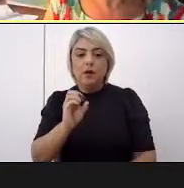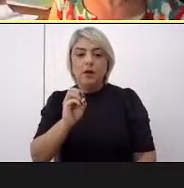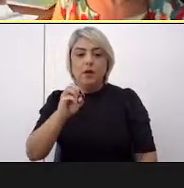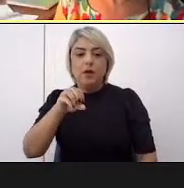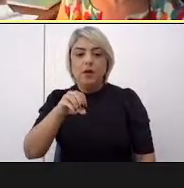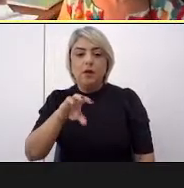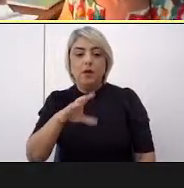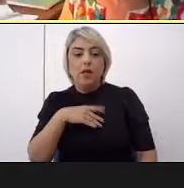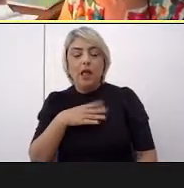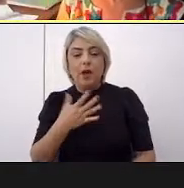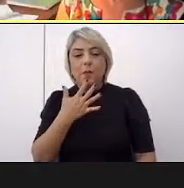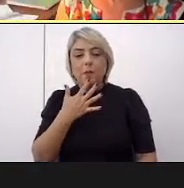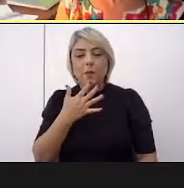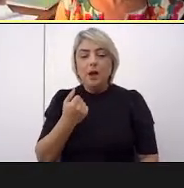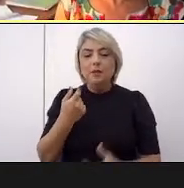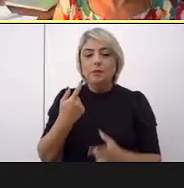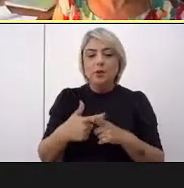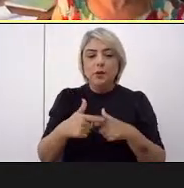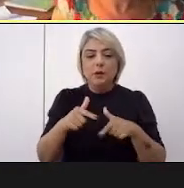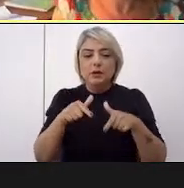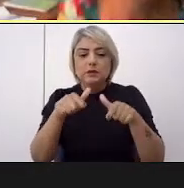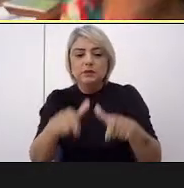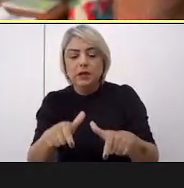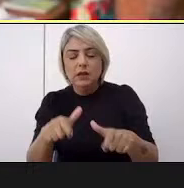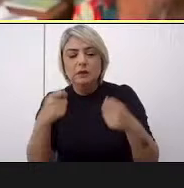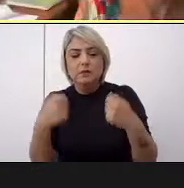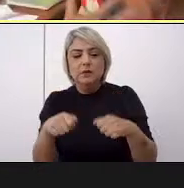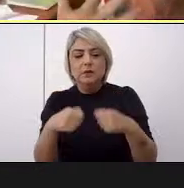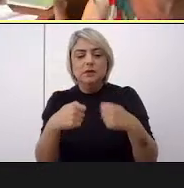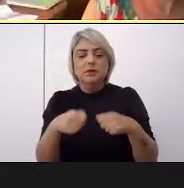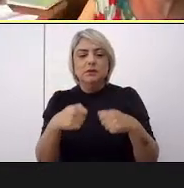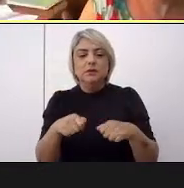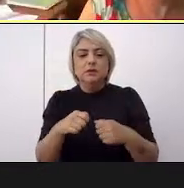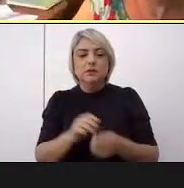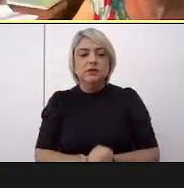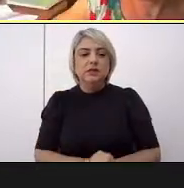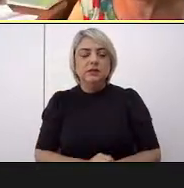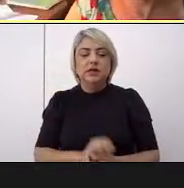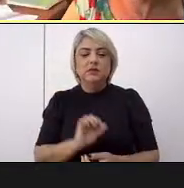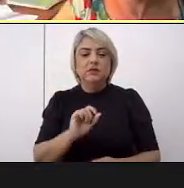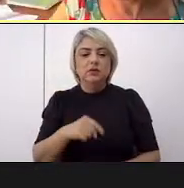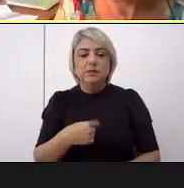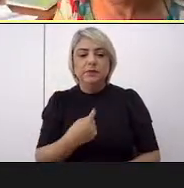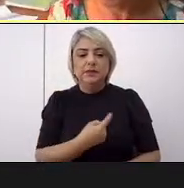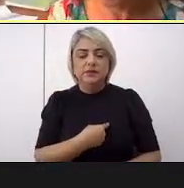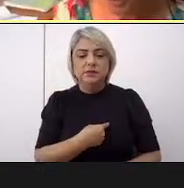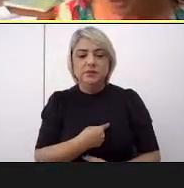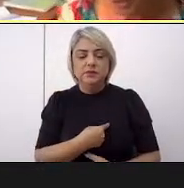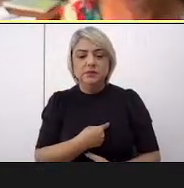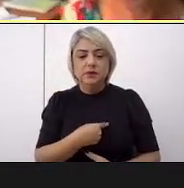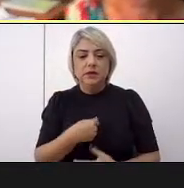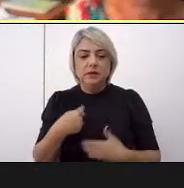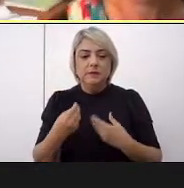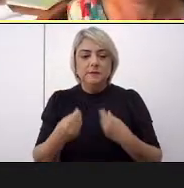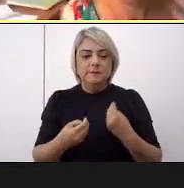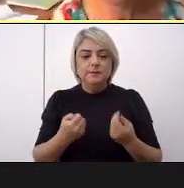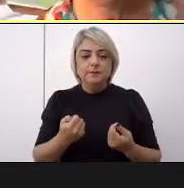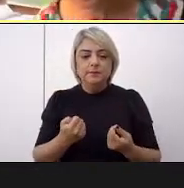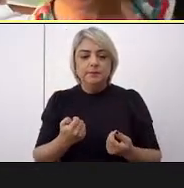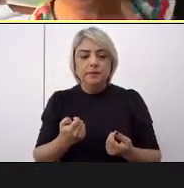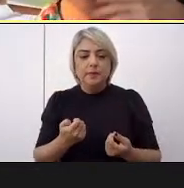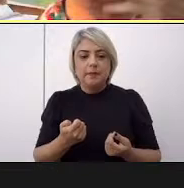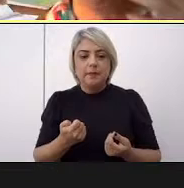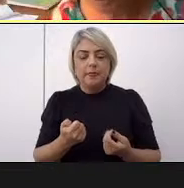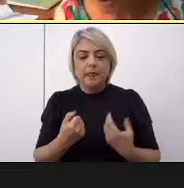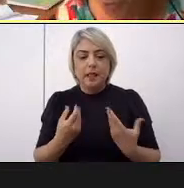respectful of social and environmental aspects, but they have become a kind of justification of international trade. So